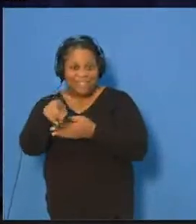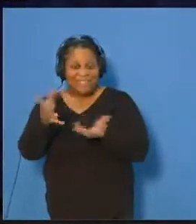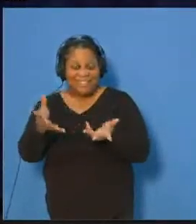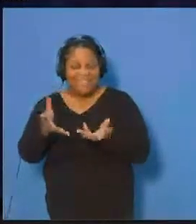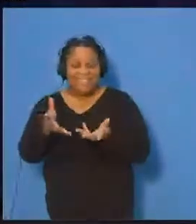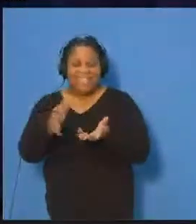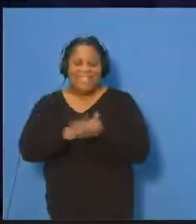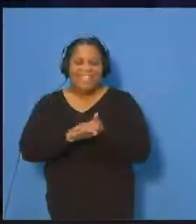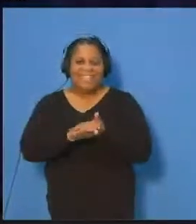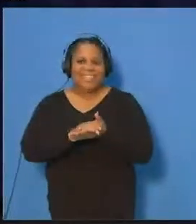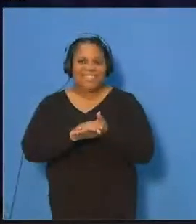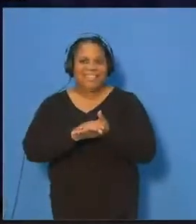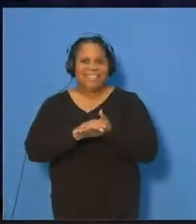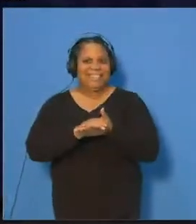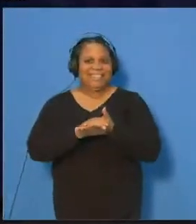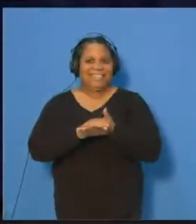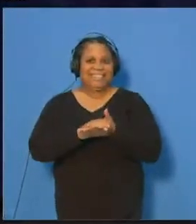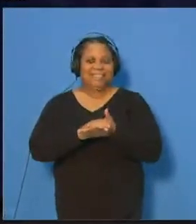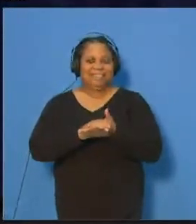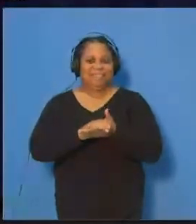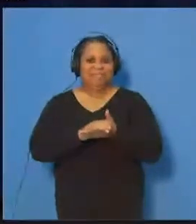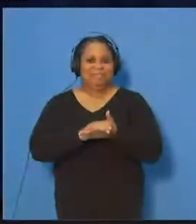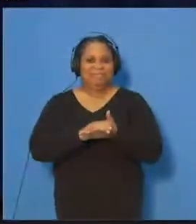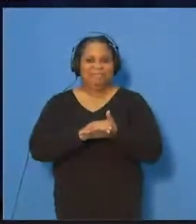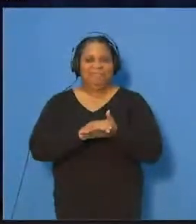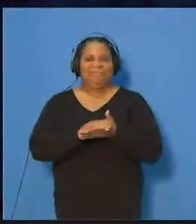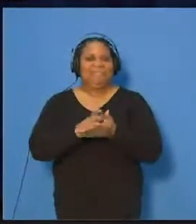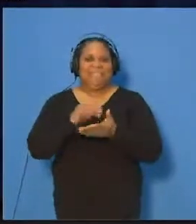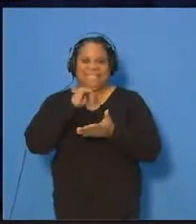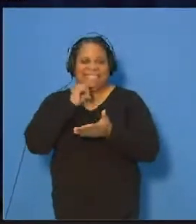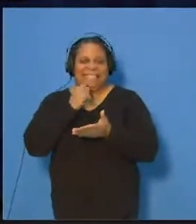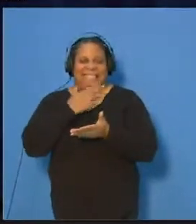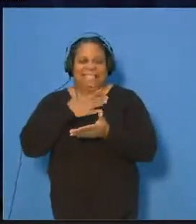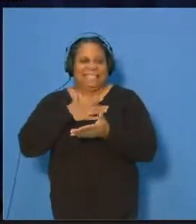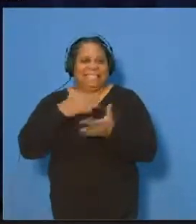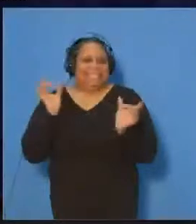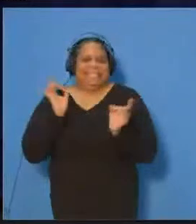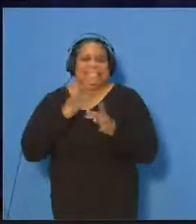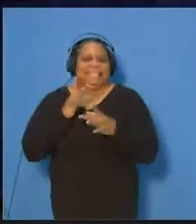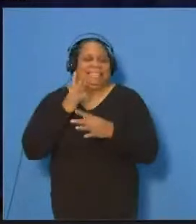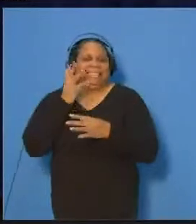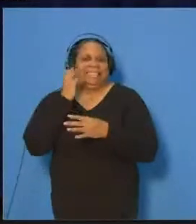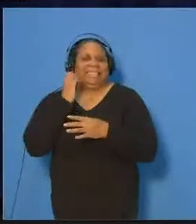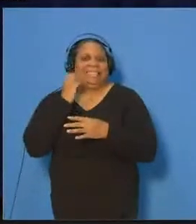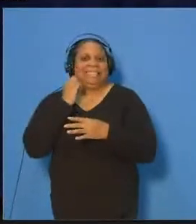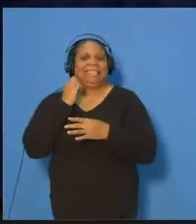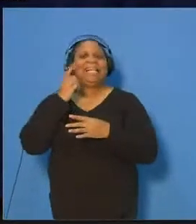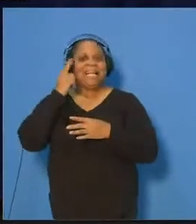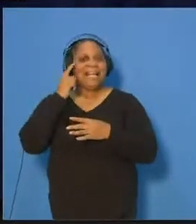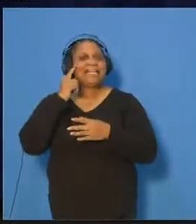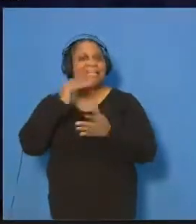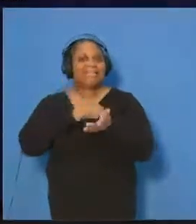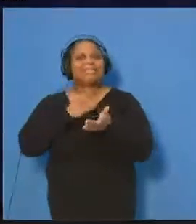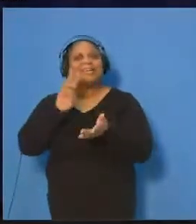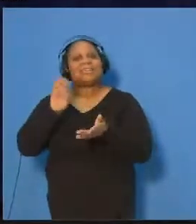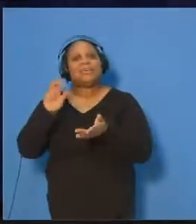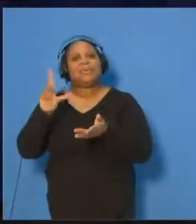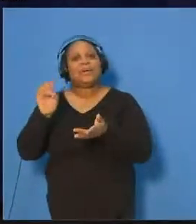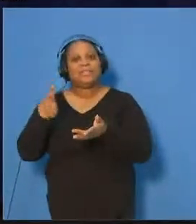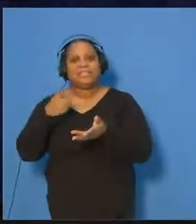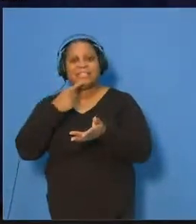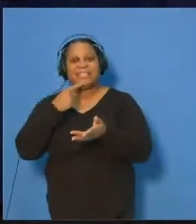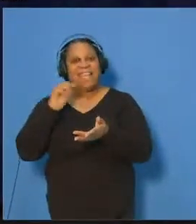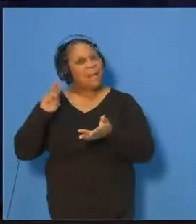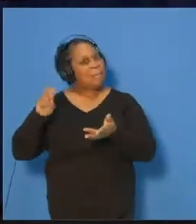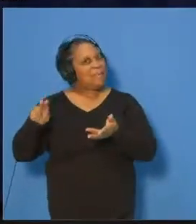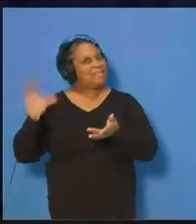And it was certainly not a particularly pleasant experience. And I think Dr. Weldon told me that Minister Keynes promised that he was coming back. Did